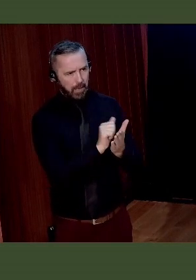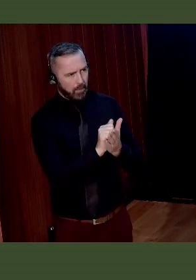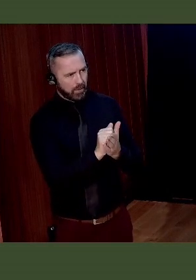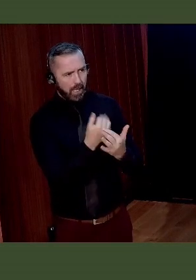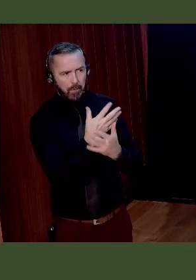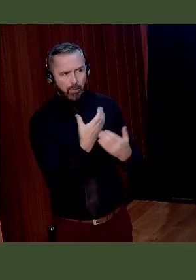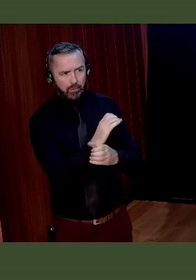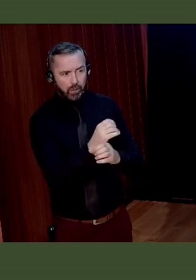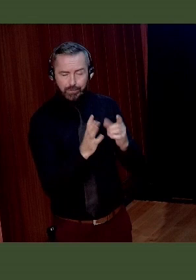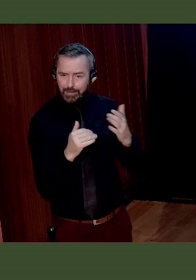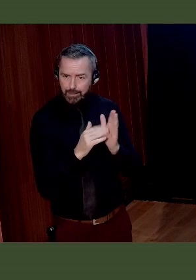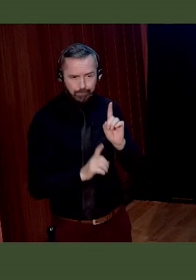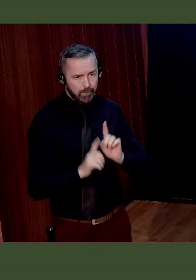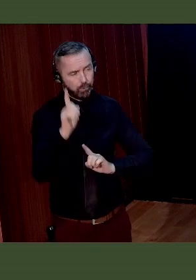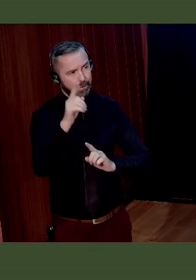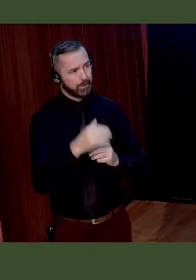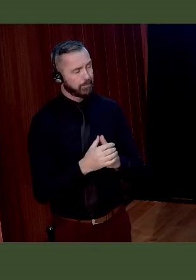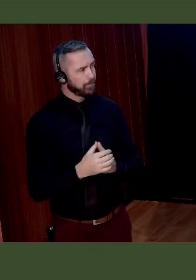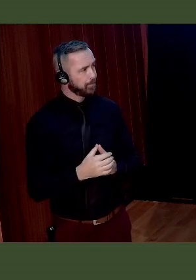could read Irish had increased dramatically.